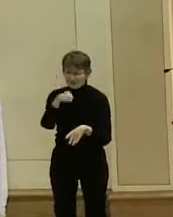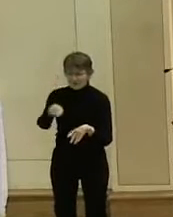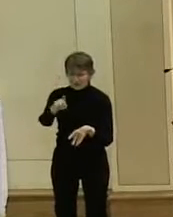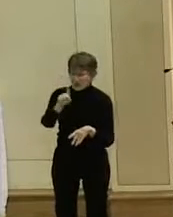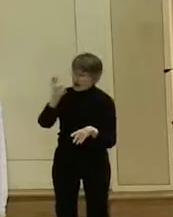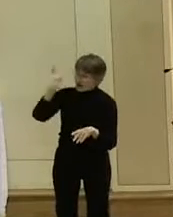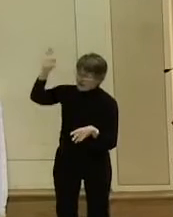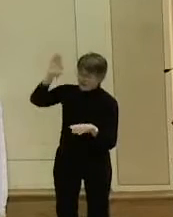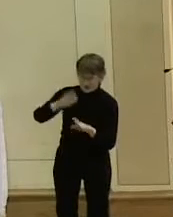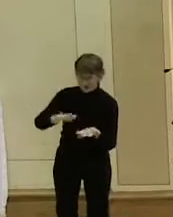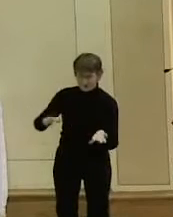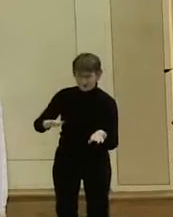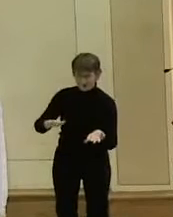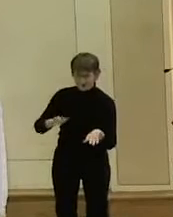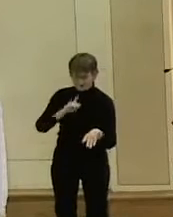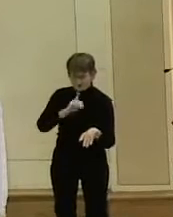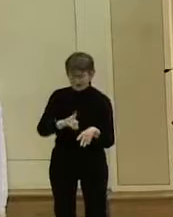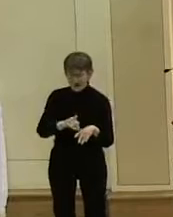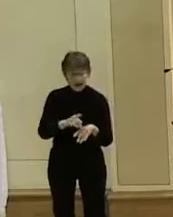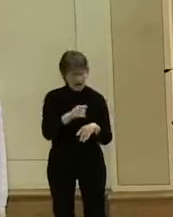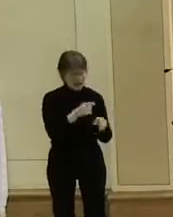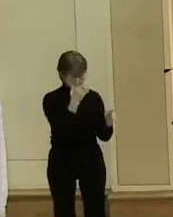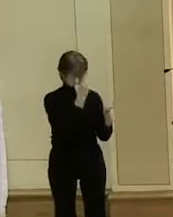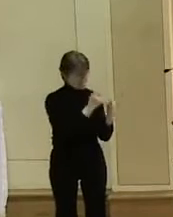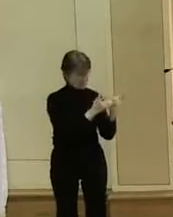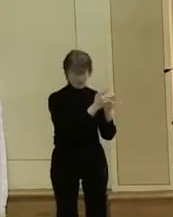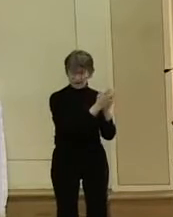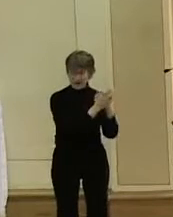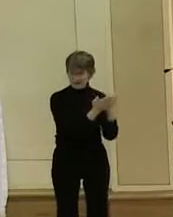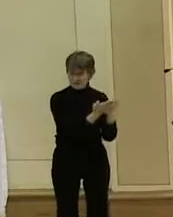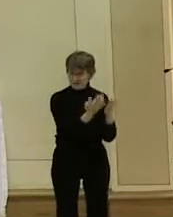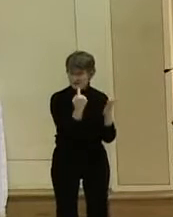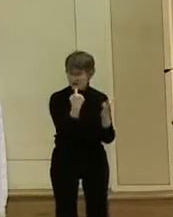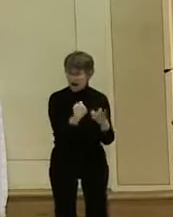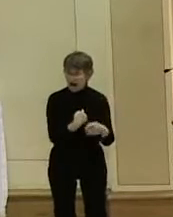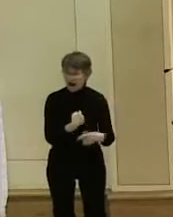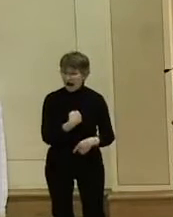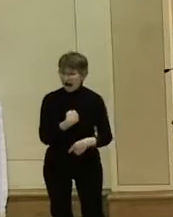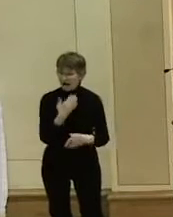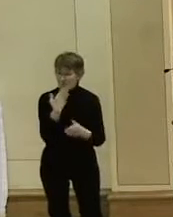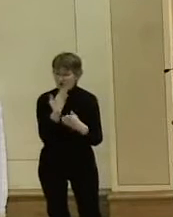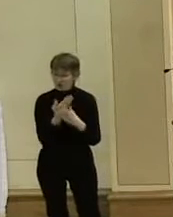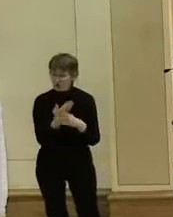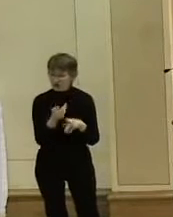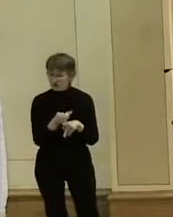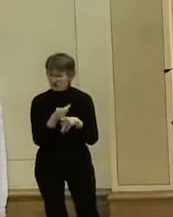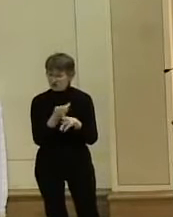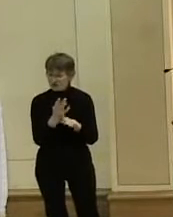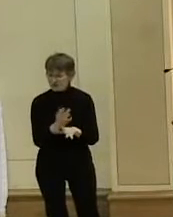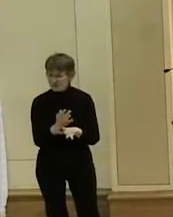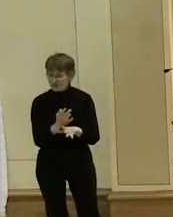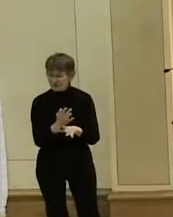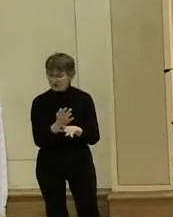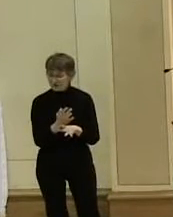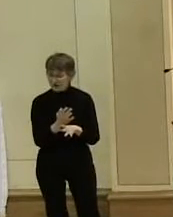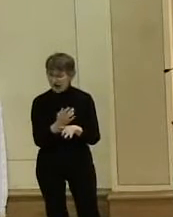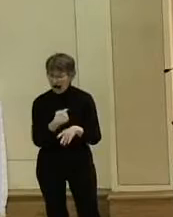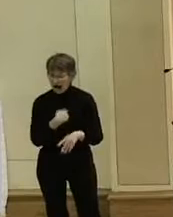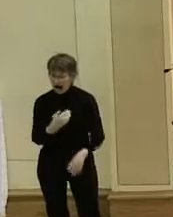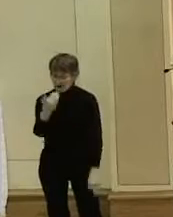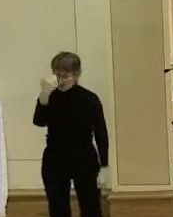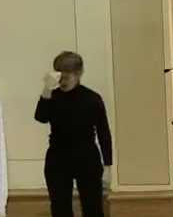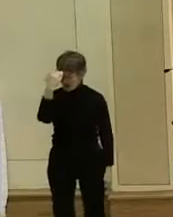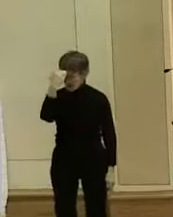this beautiful gospel, I am the good shepherd. Mine know my name and I know their